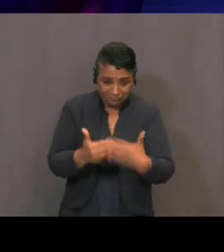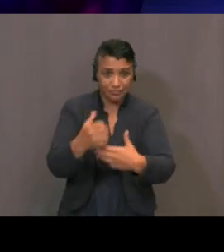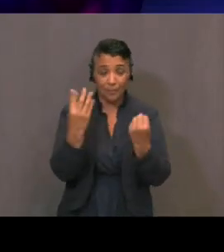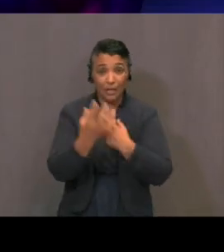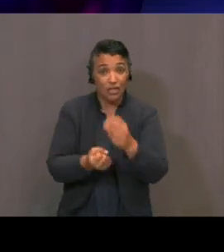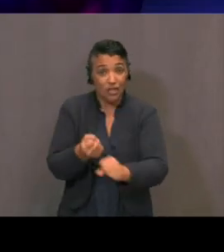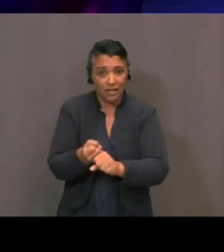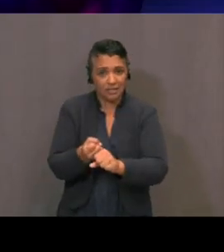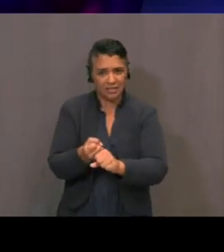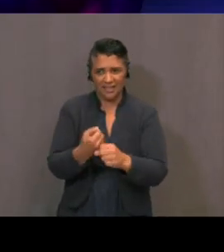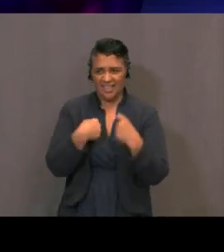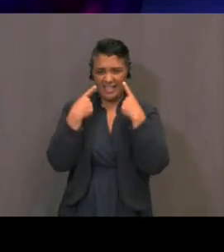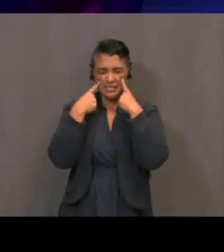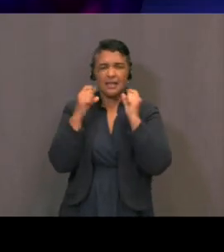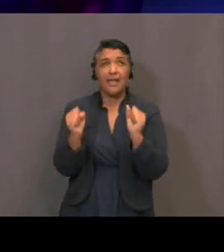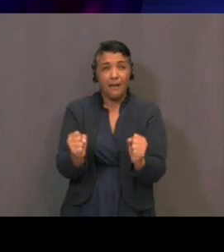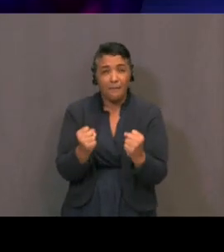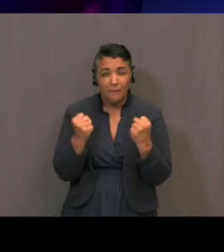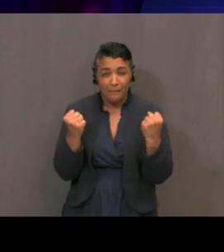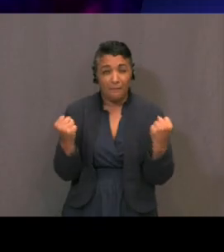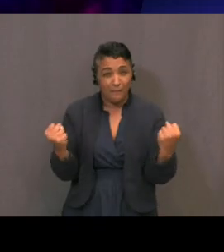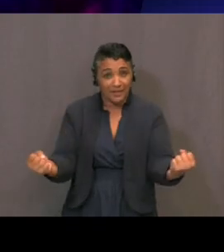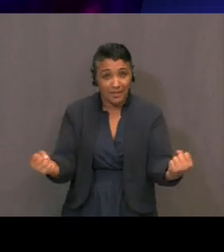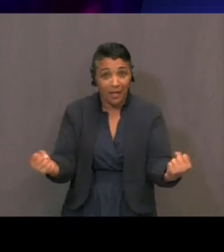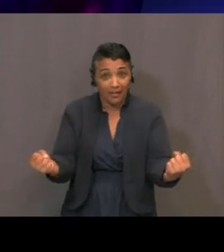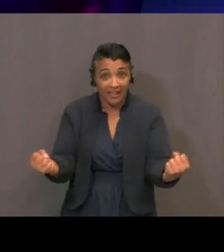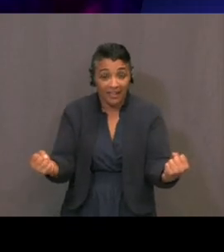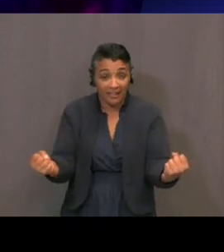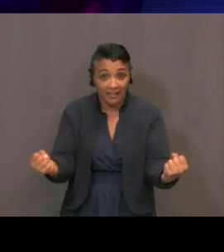think there is no chance in hell for